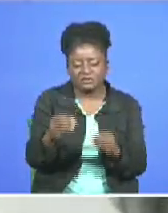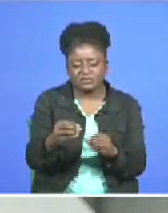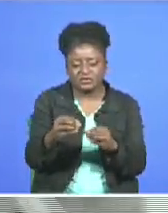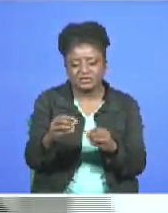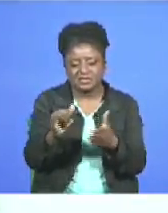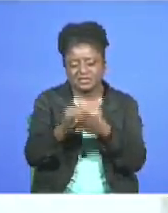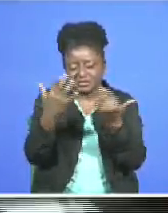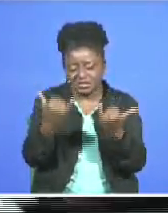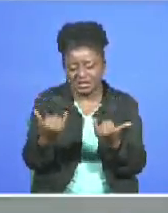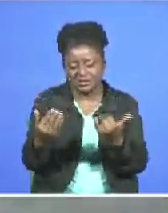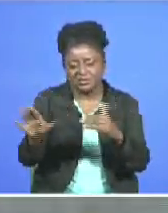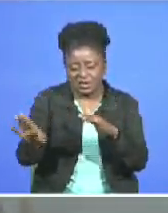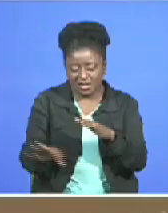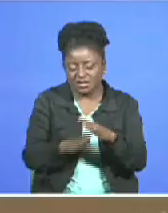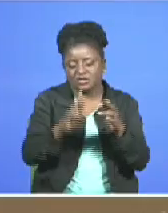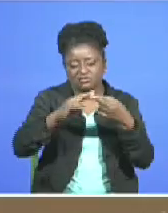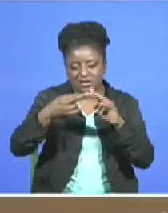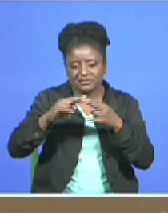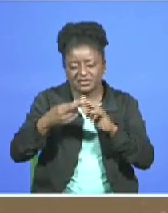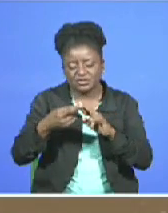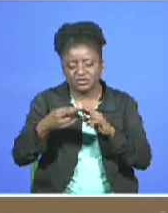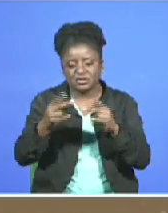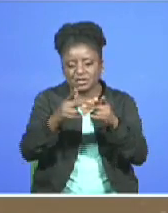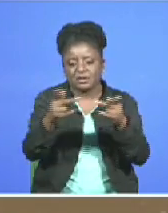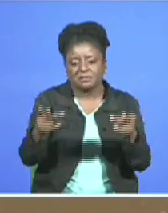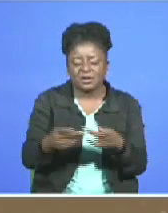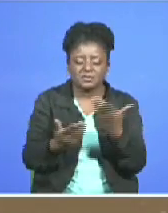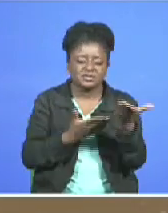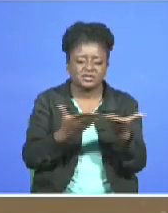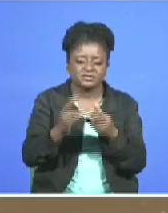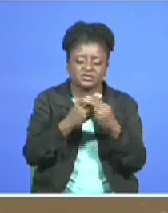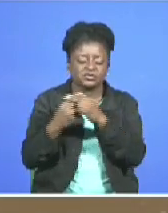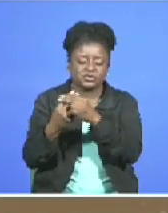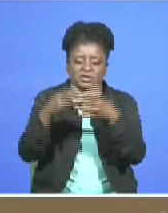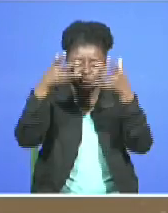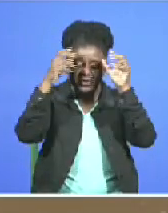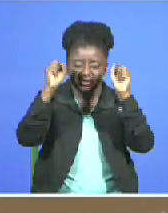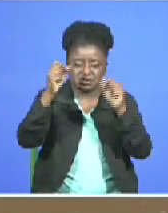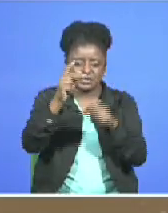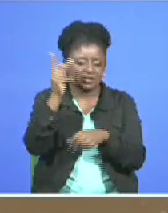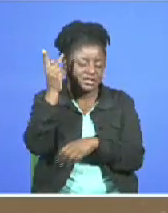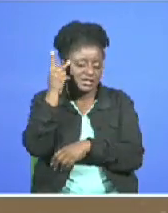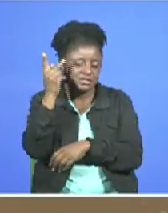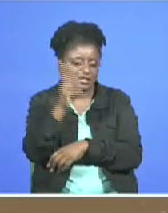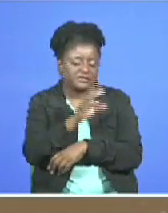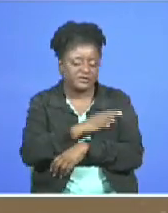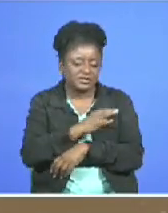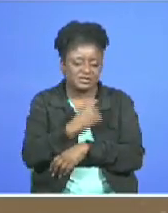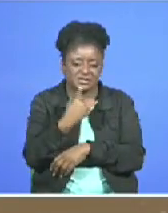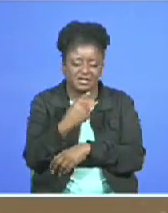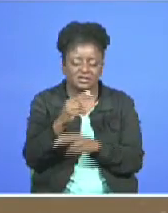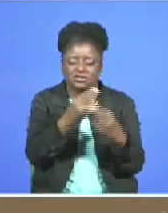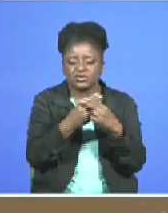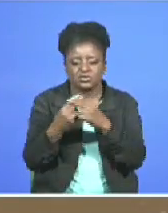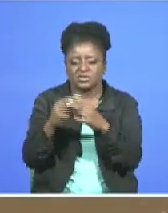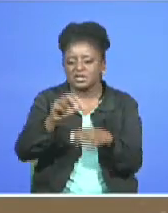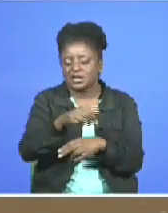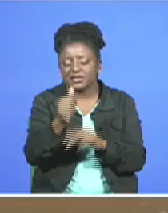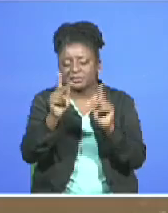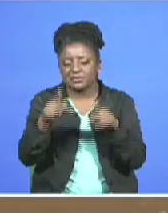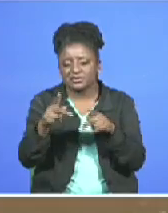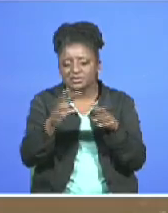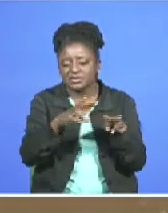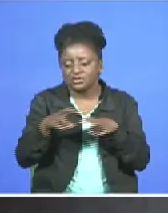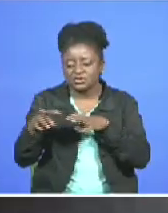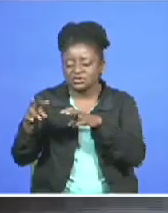undergoing remediation. Public Services Union President Kimsley Ferguson says the union and other officials toured a prospective site, but nothing